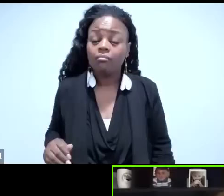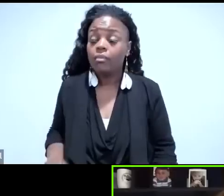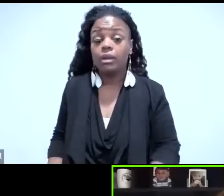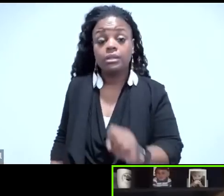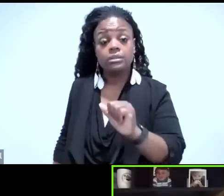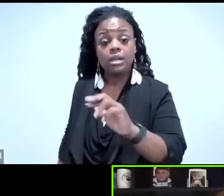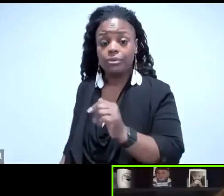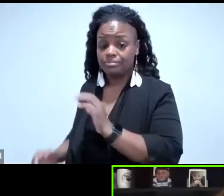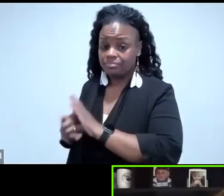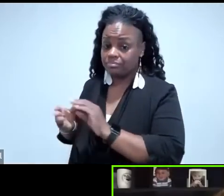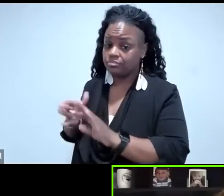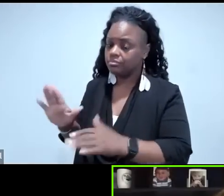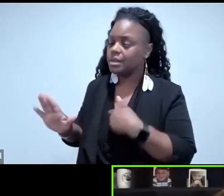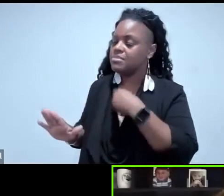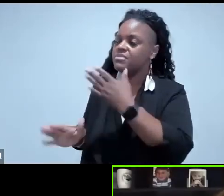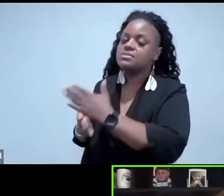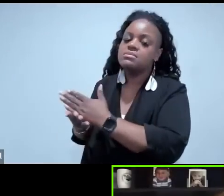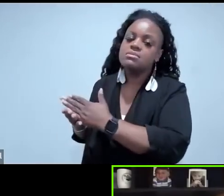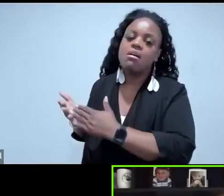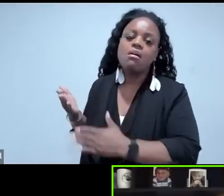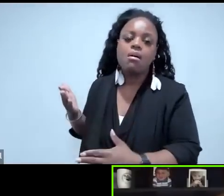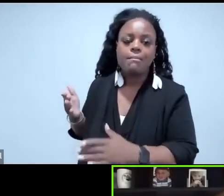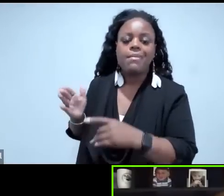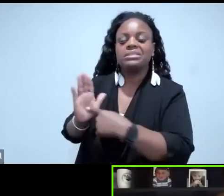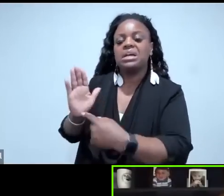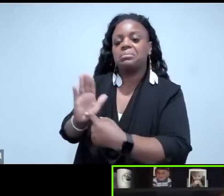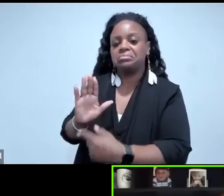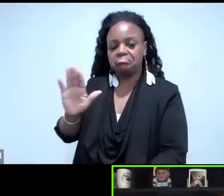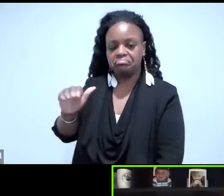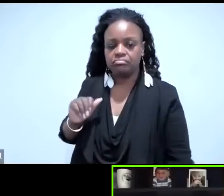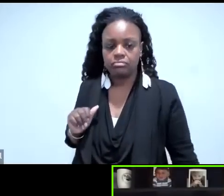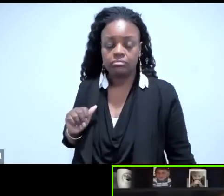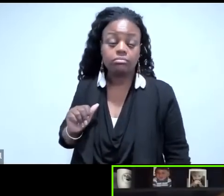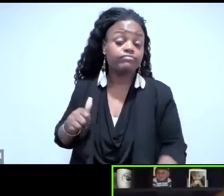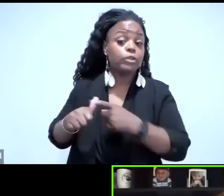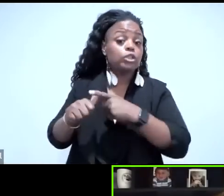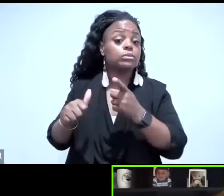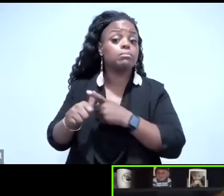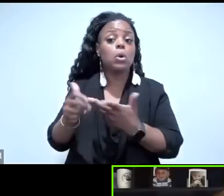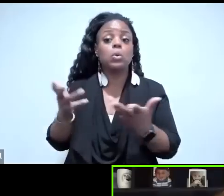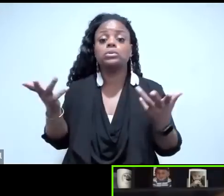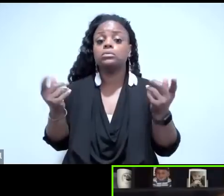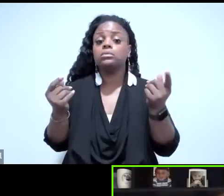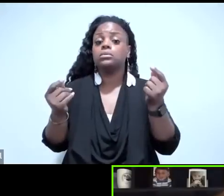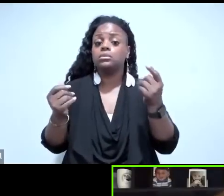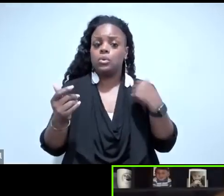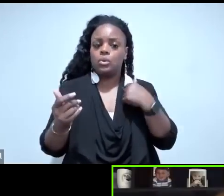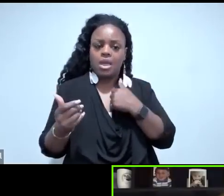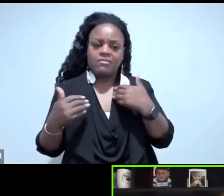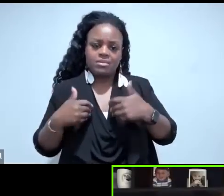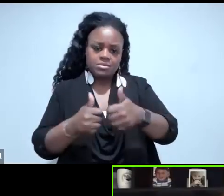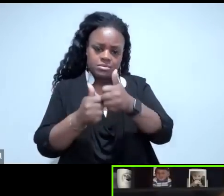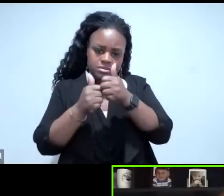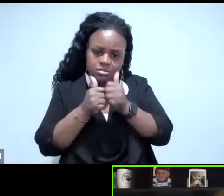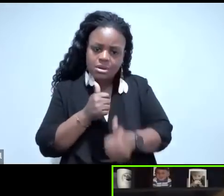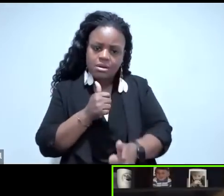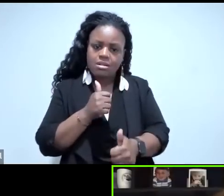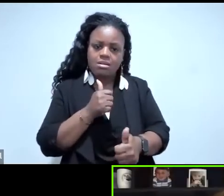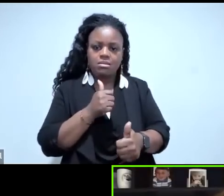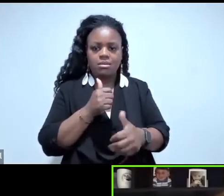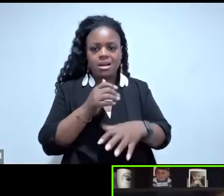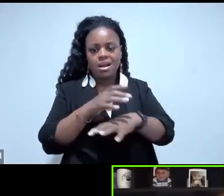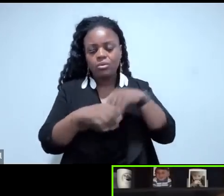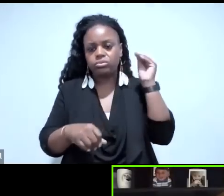on every single picket line where workers are taking a stand and striking, because other workers are seeing, with a union, you can make a difference. You can